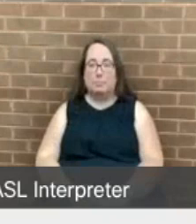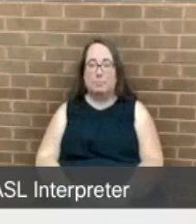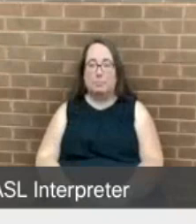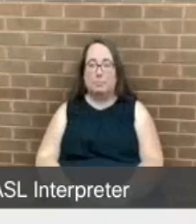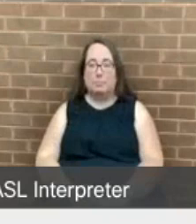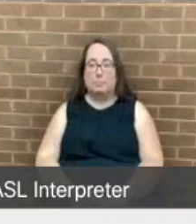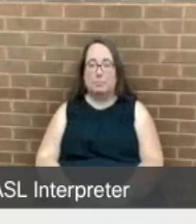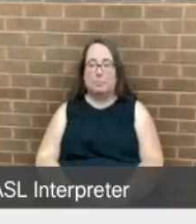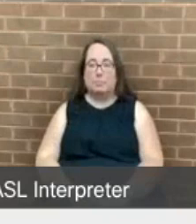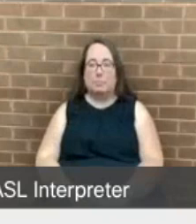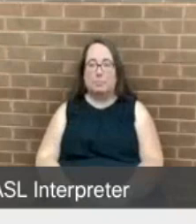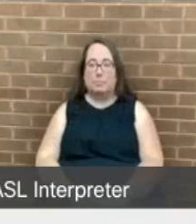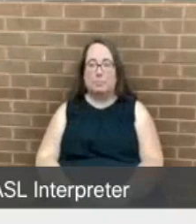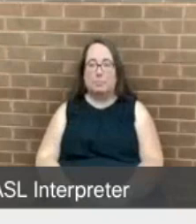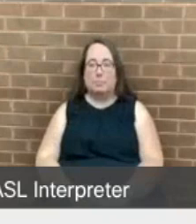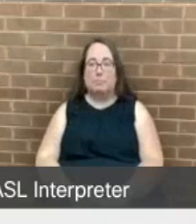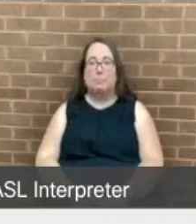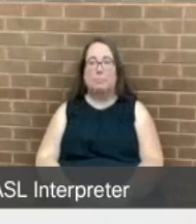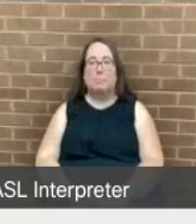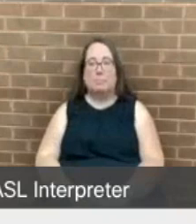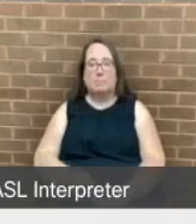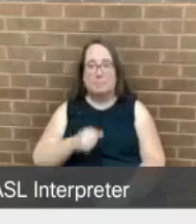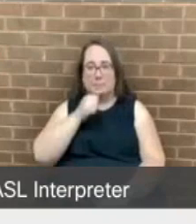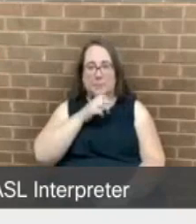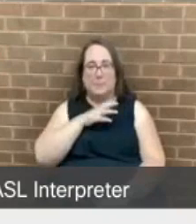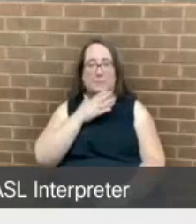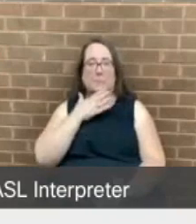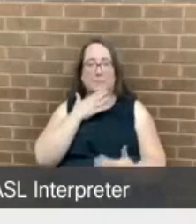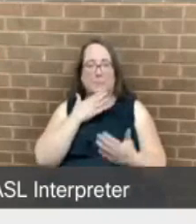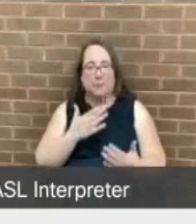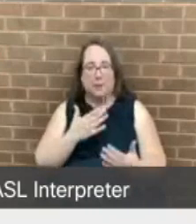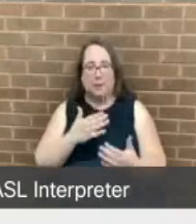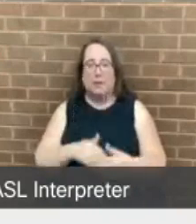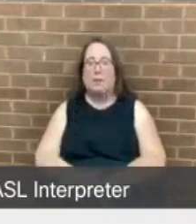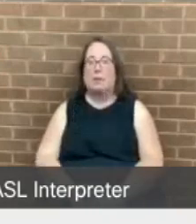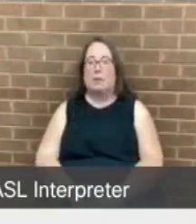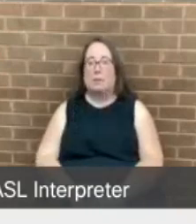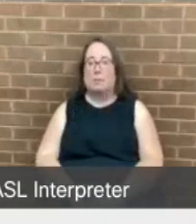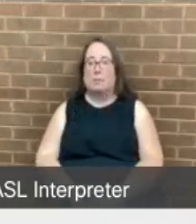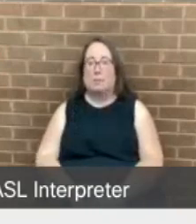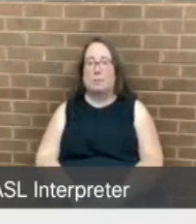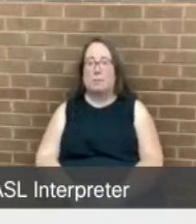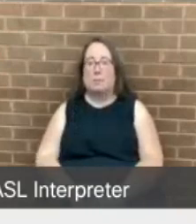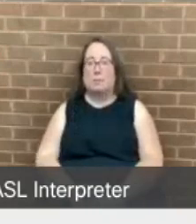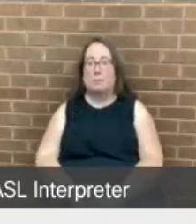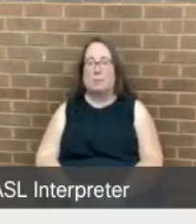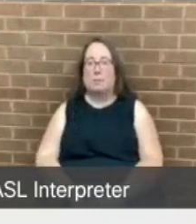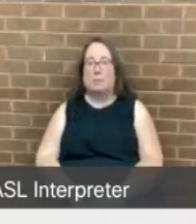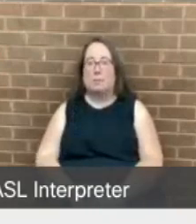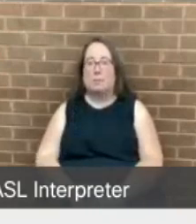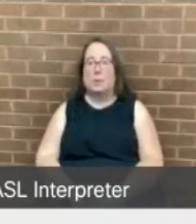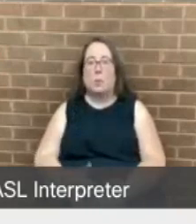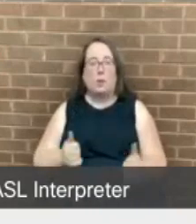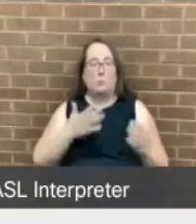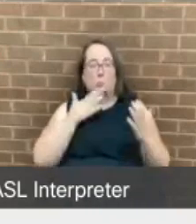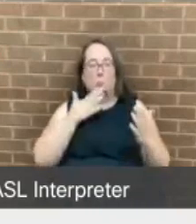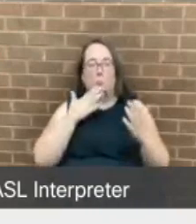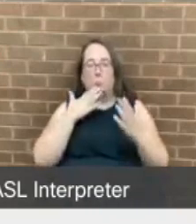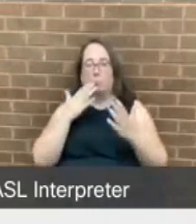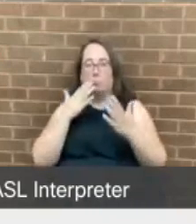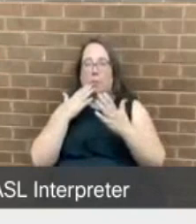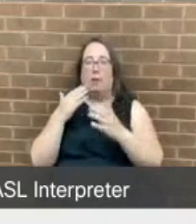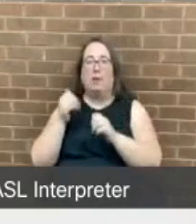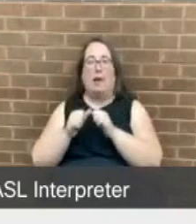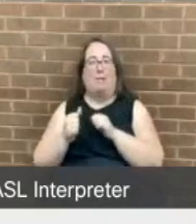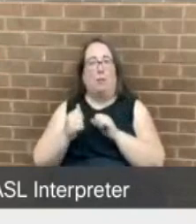Thank you, Bruce. I wanted to basically say thank you to everyone who's on the call,